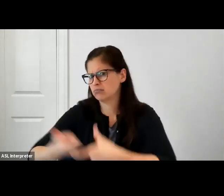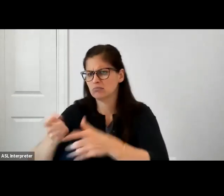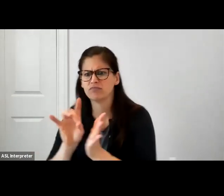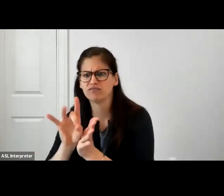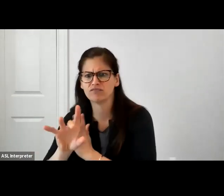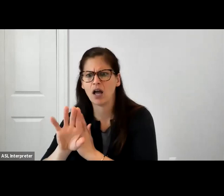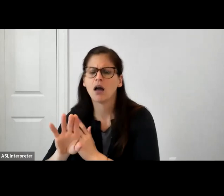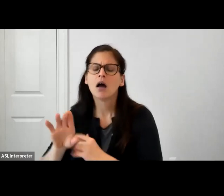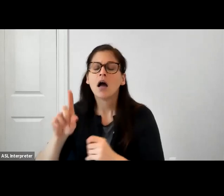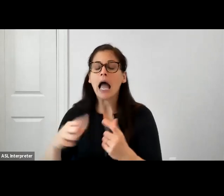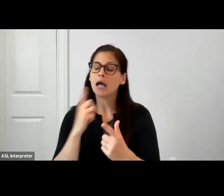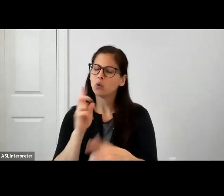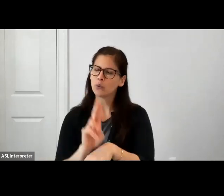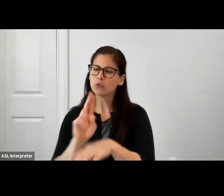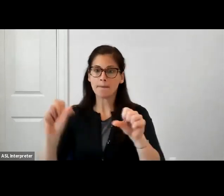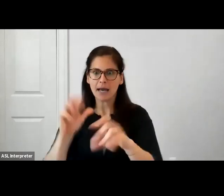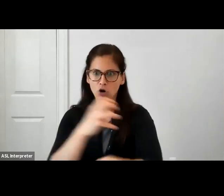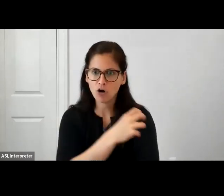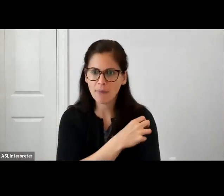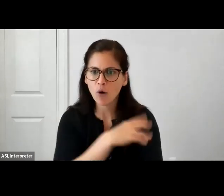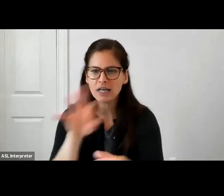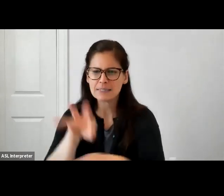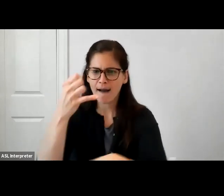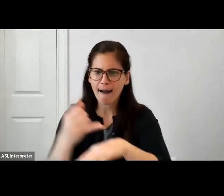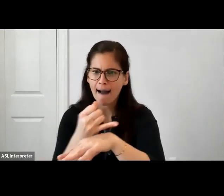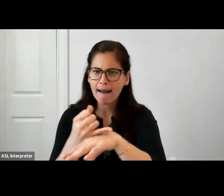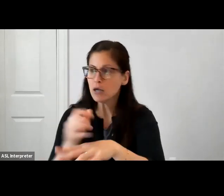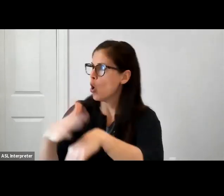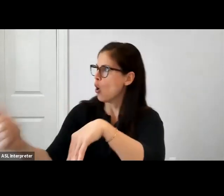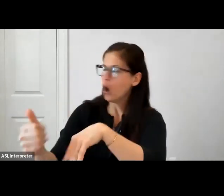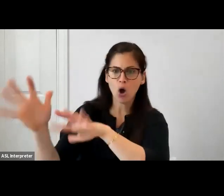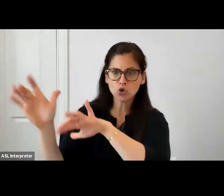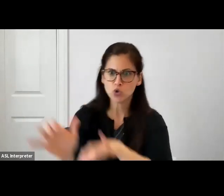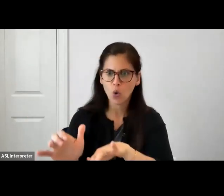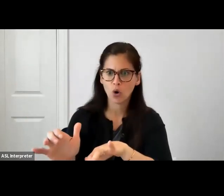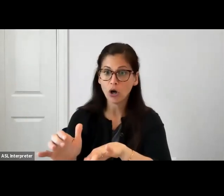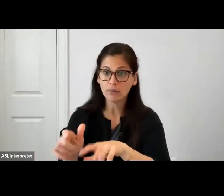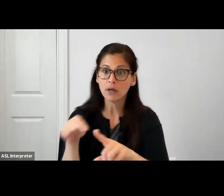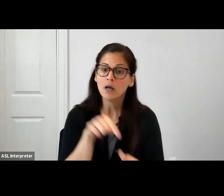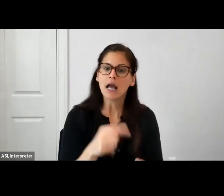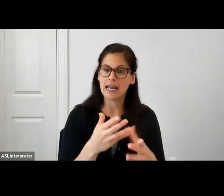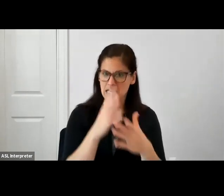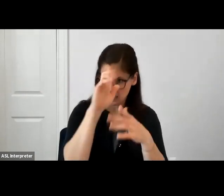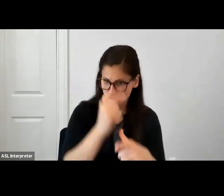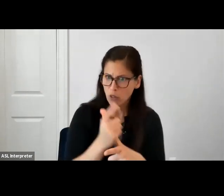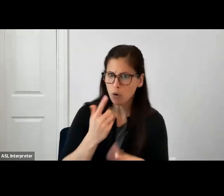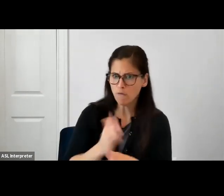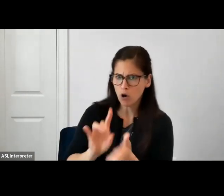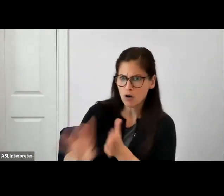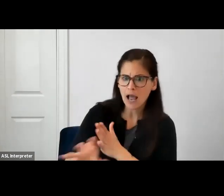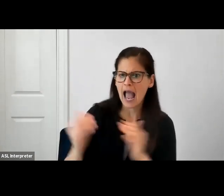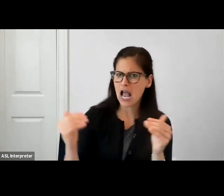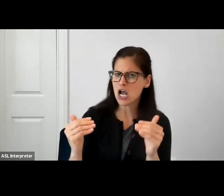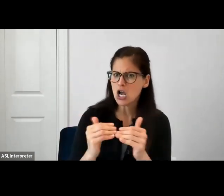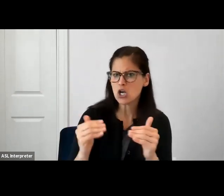and the spirits of the island to call up a storm to wreck the ship that is carrying his treacherous brother and his co-conspirators